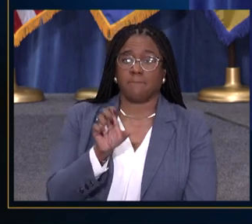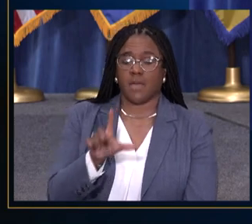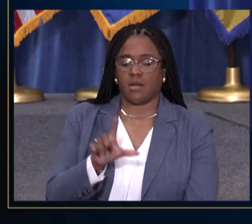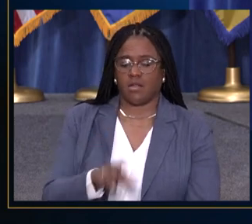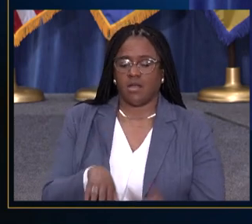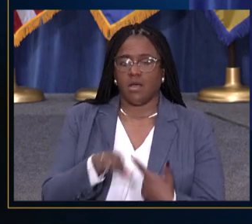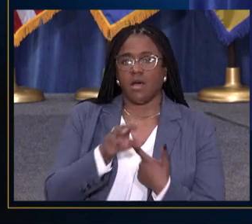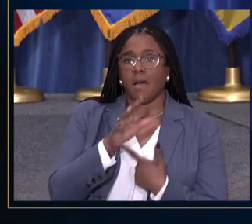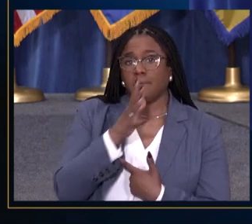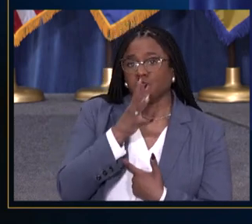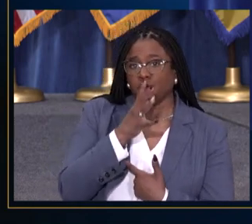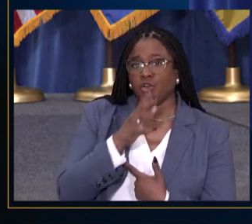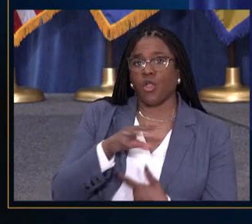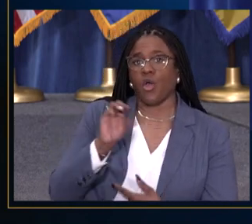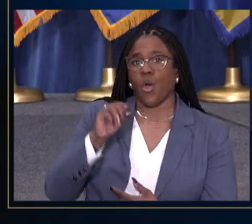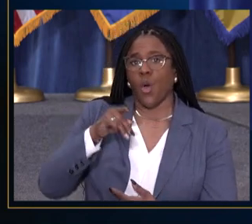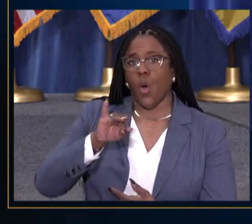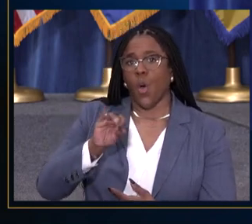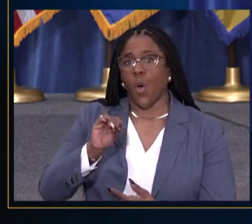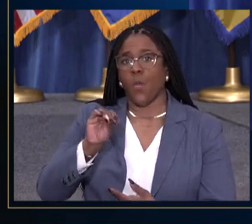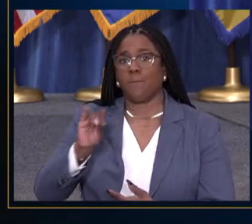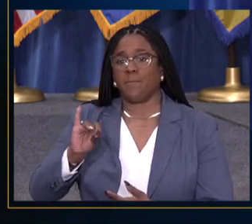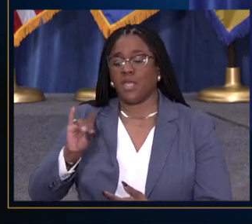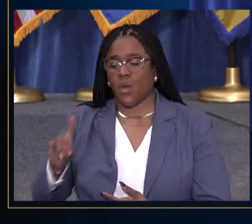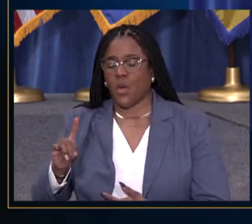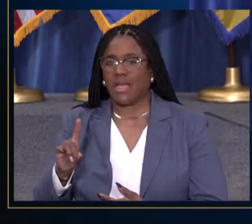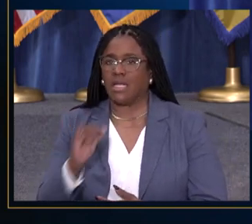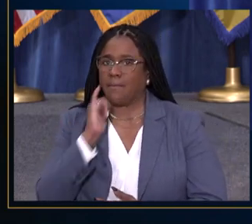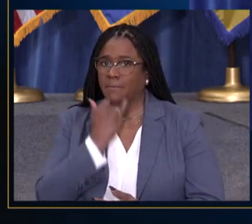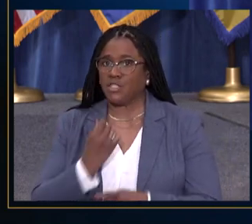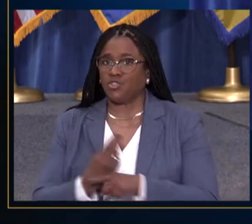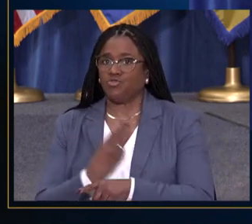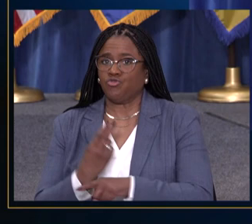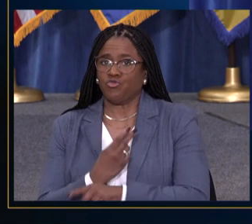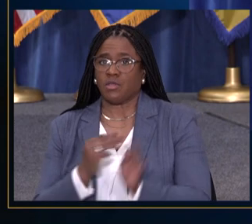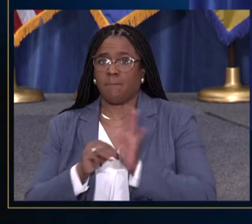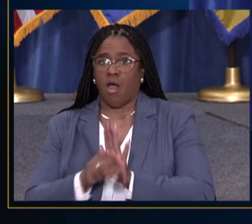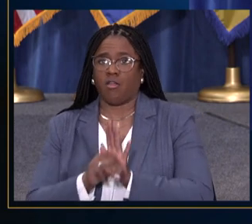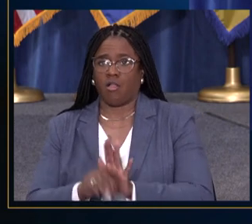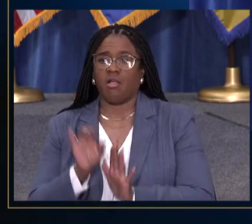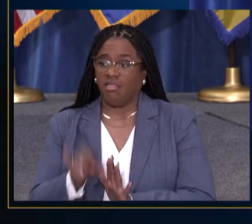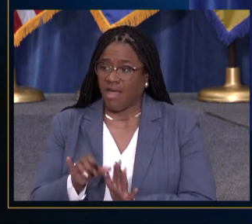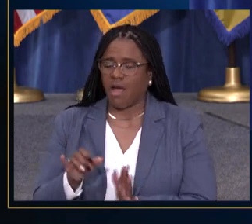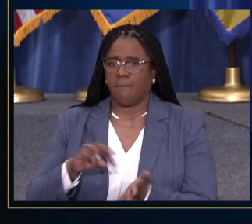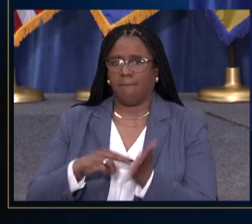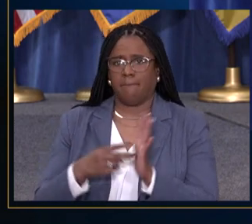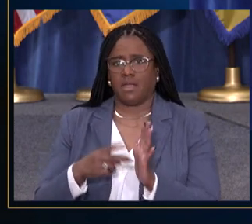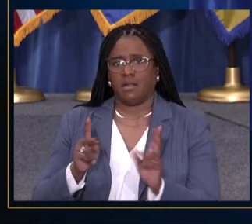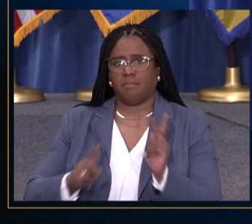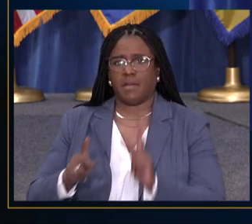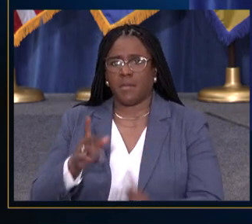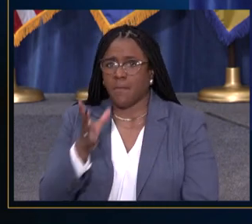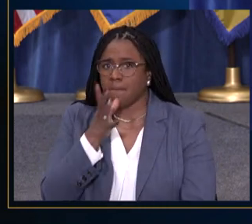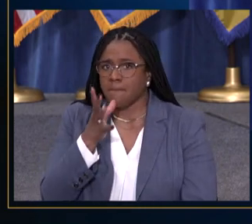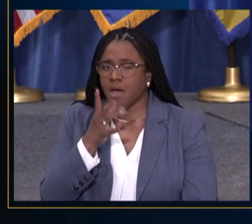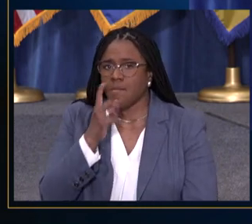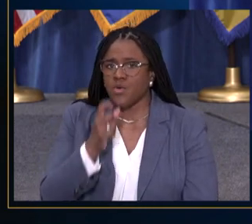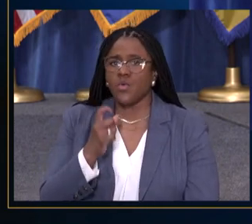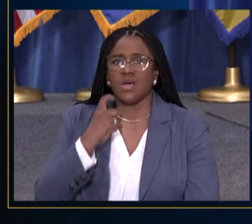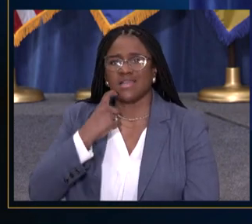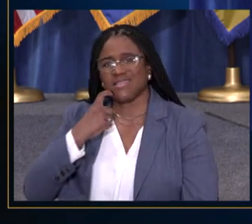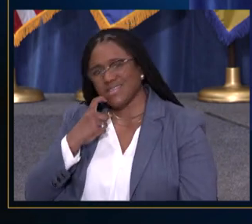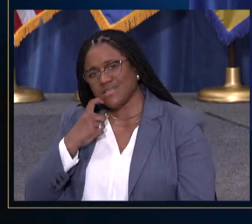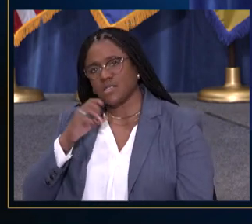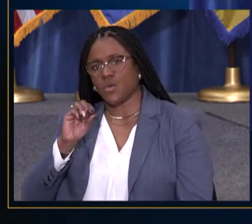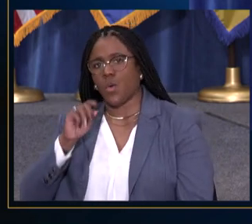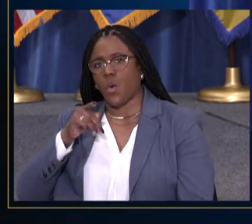misuse model. And in this case, we really focus on, as the name suggests, those with opioid use addiction,